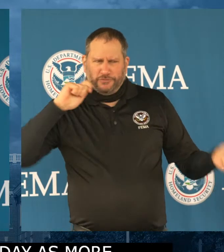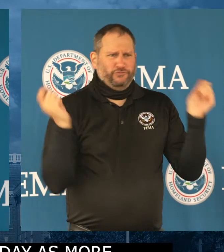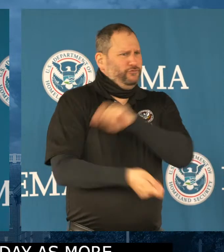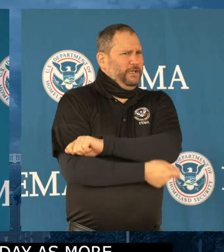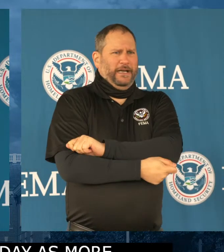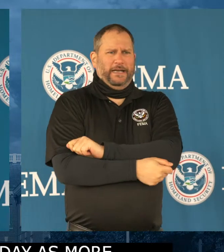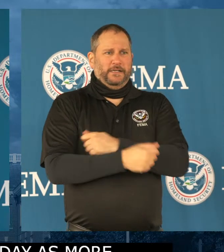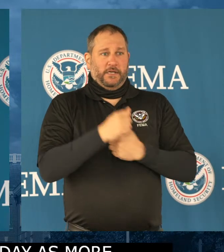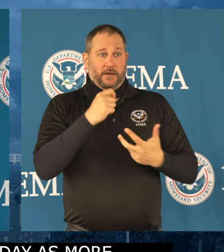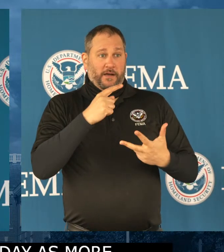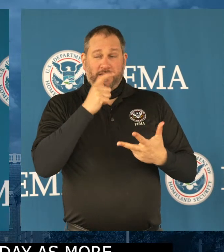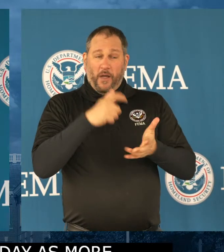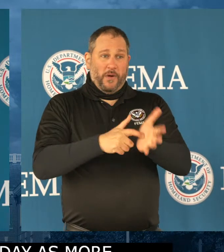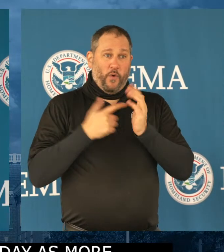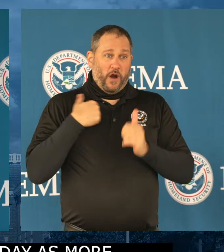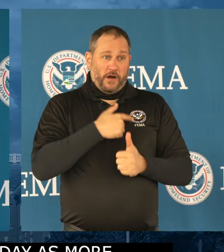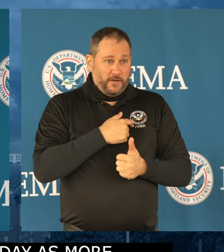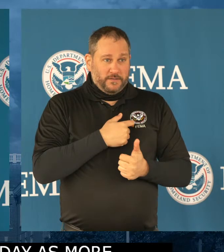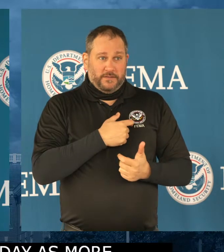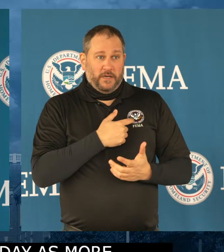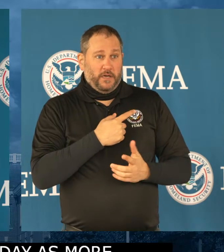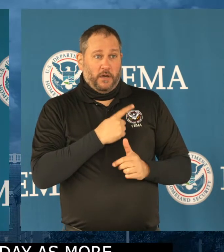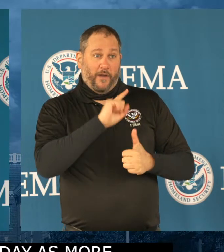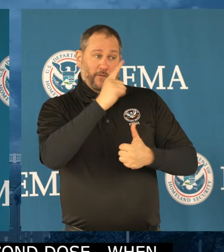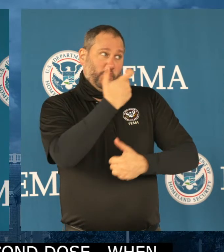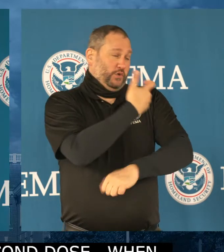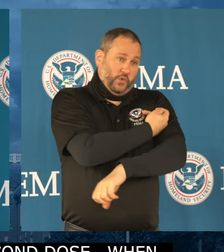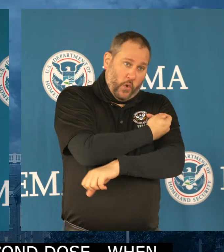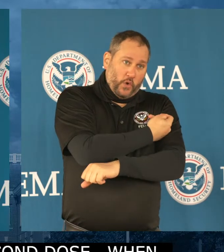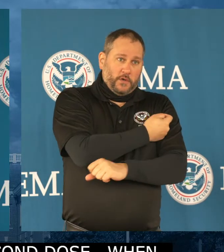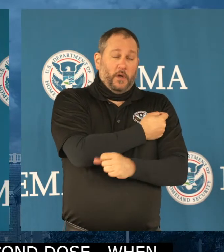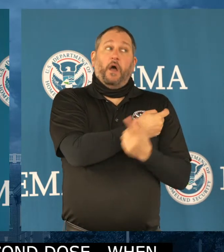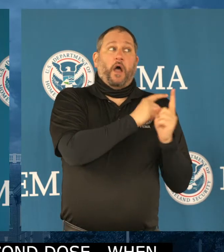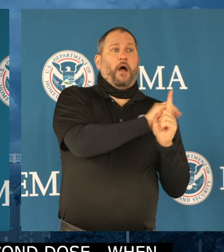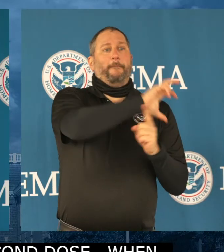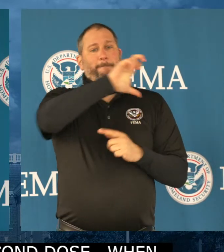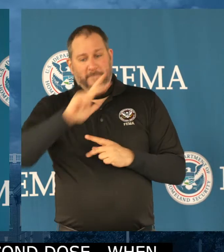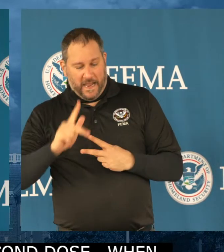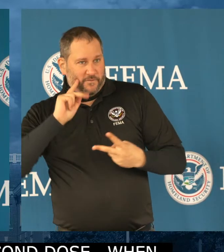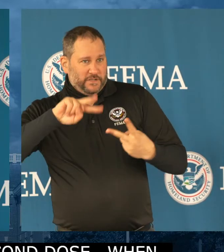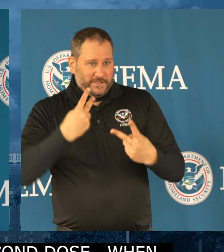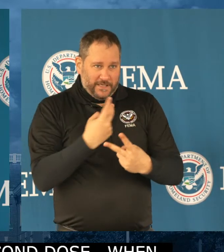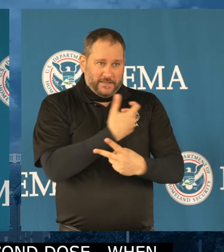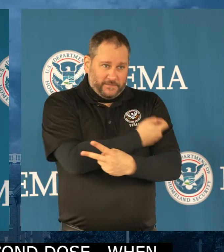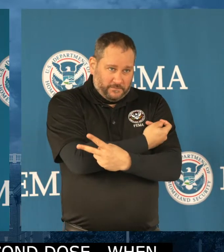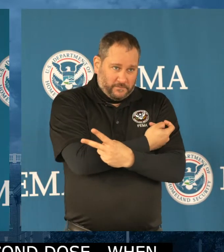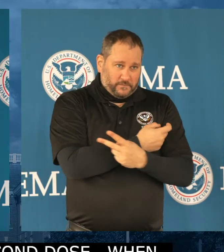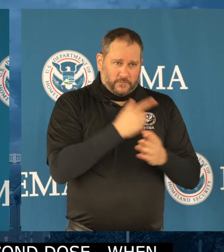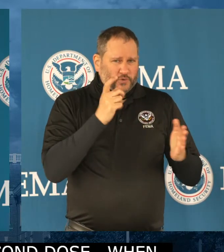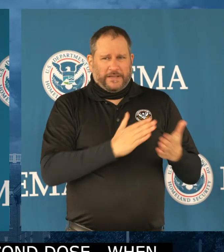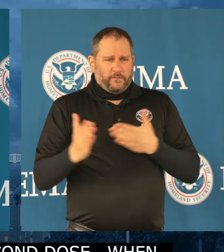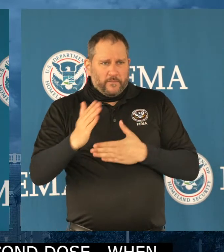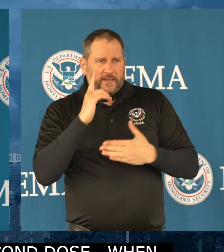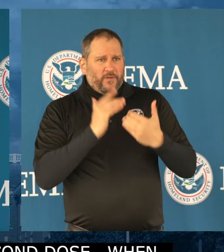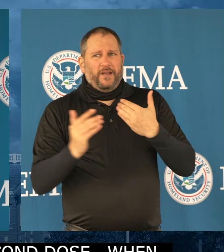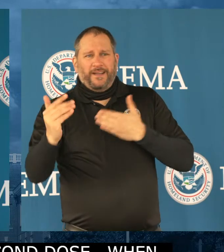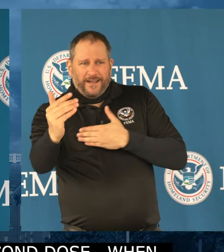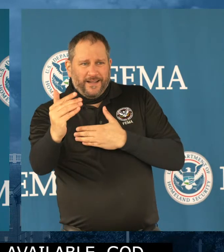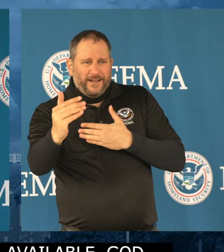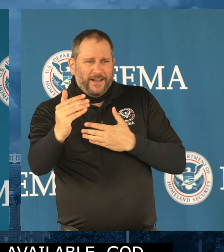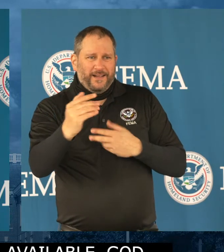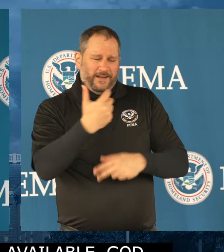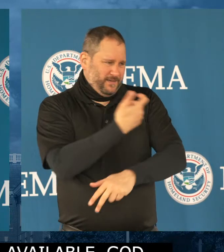require us, when we do give somebody their first dose vaccine, to then plan and reserve something for their